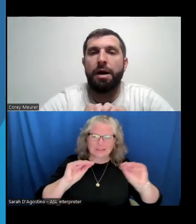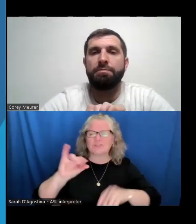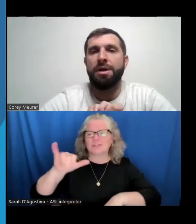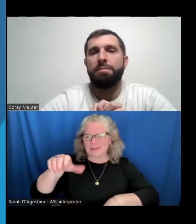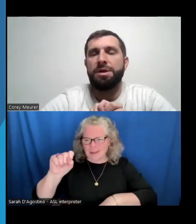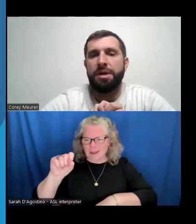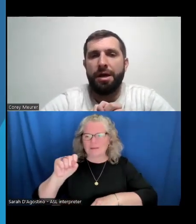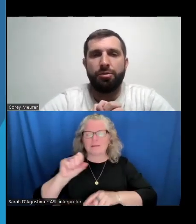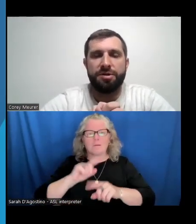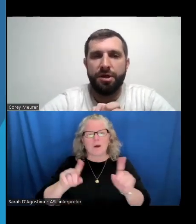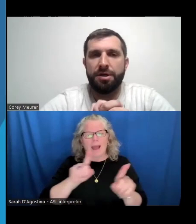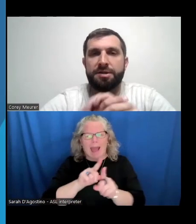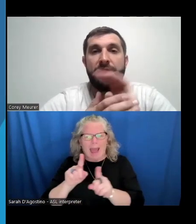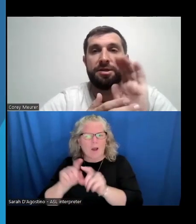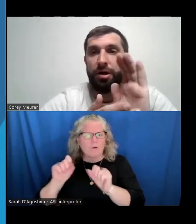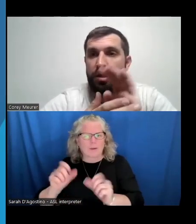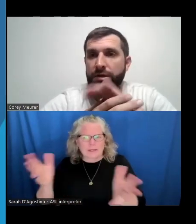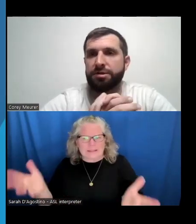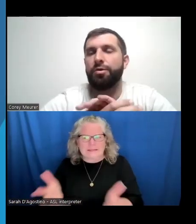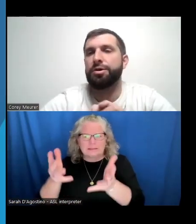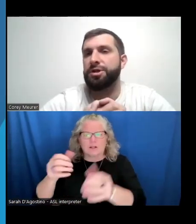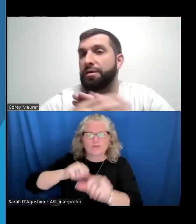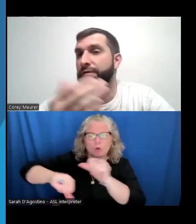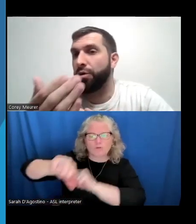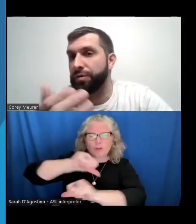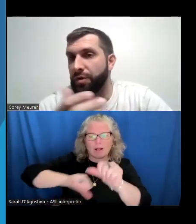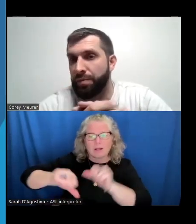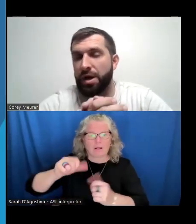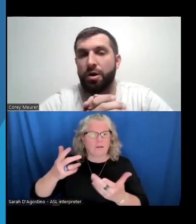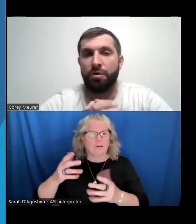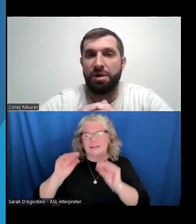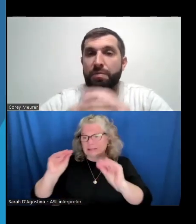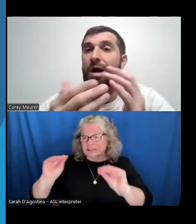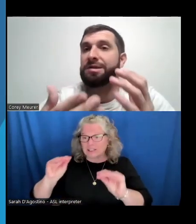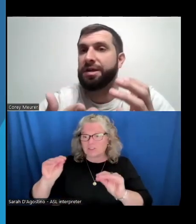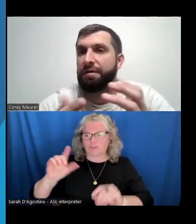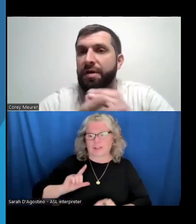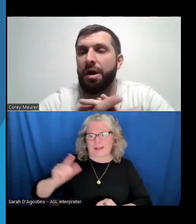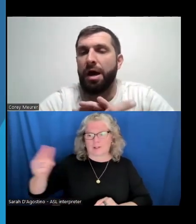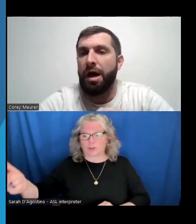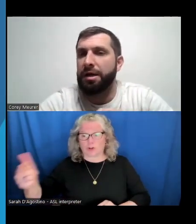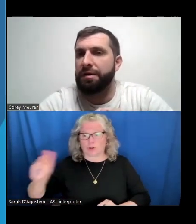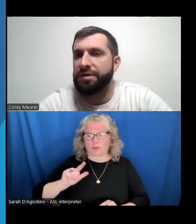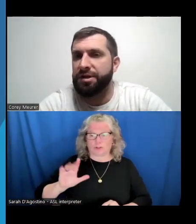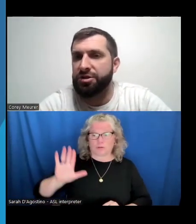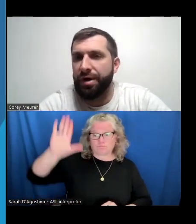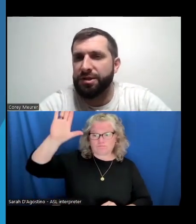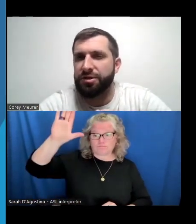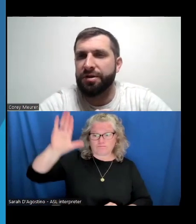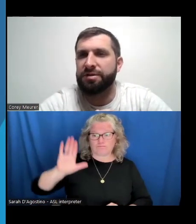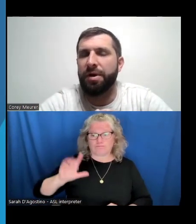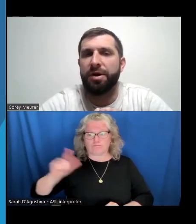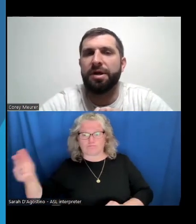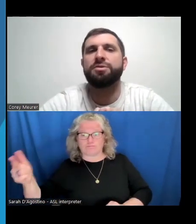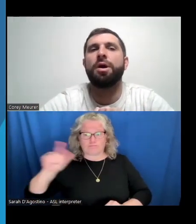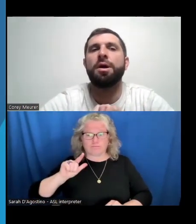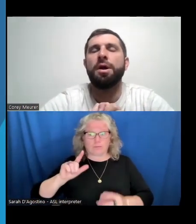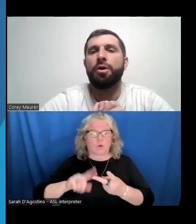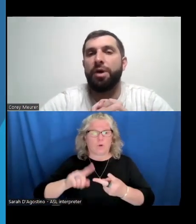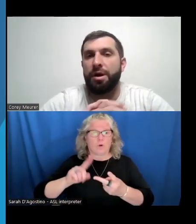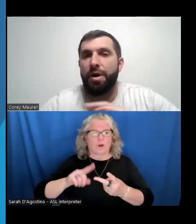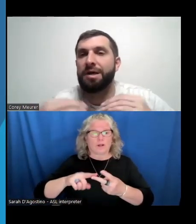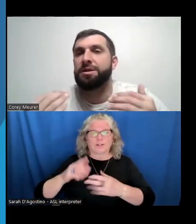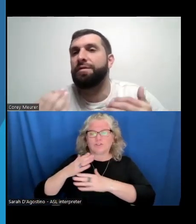development, being able to take turns or share the floor with your peer, or be positive in different situations or experience,